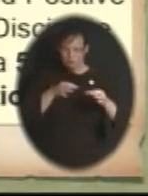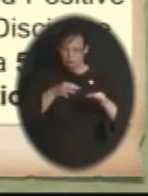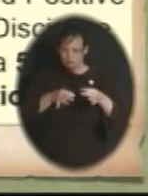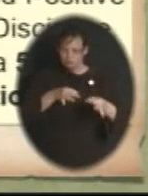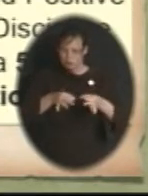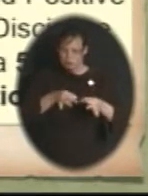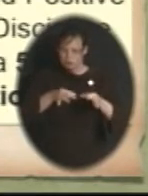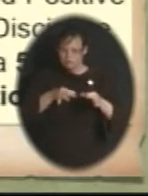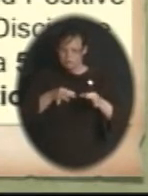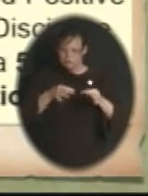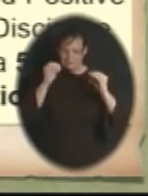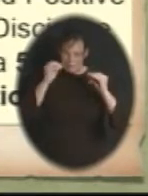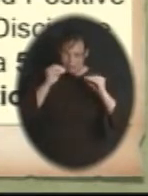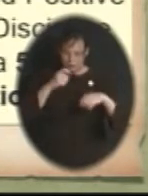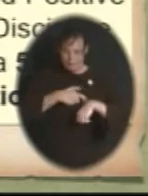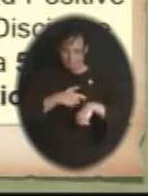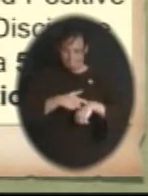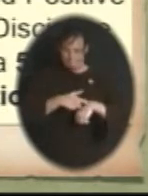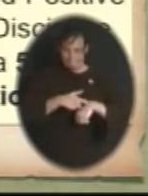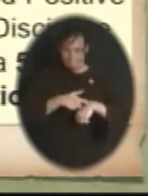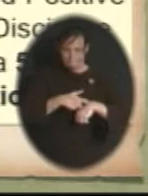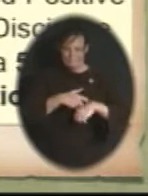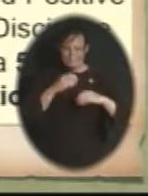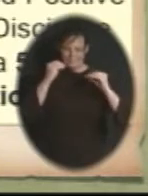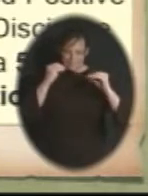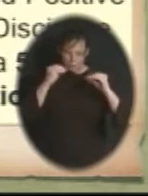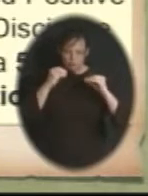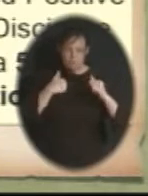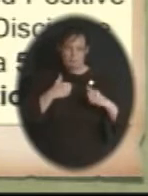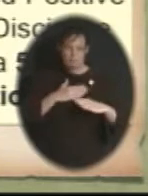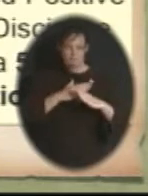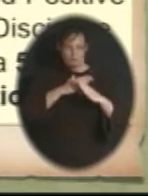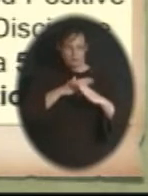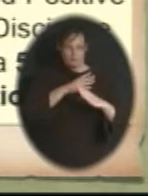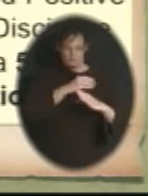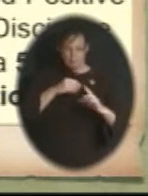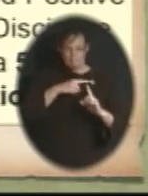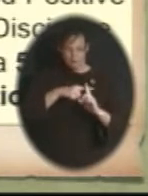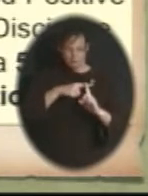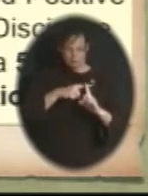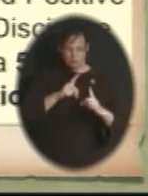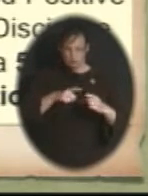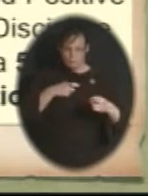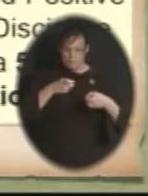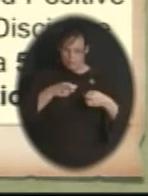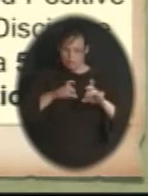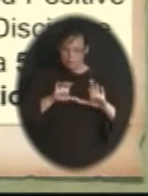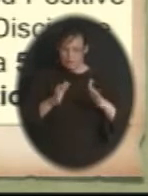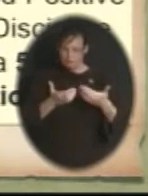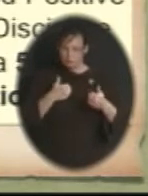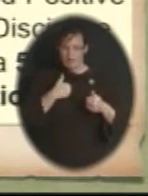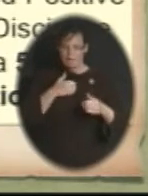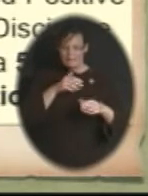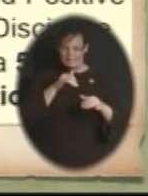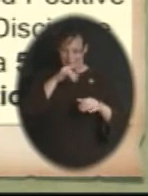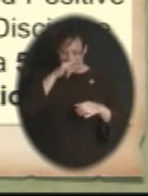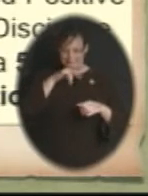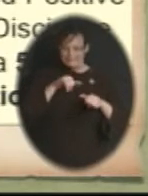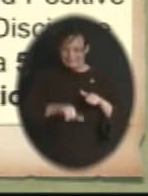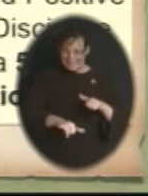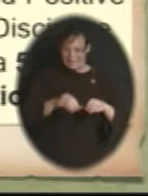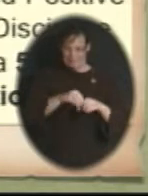That teachers that have put in the time and the effort preventively and positively to manage a classroom have kids staying in their